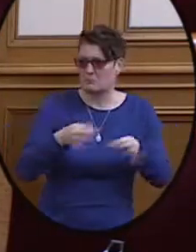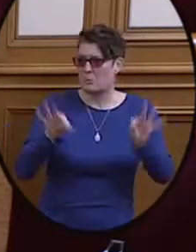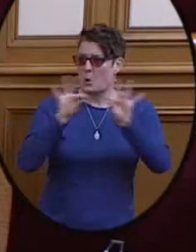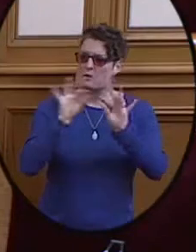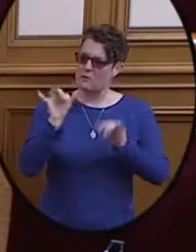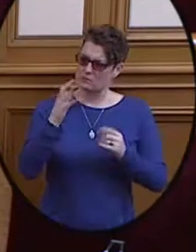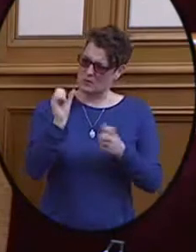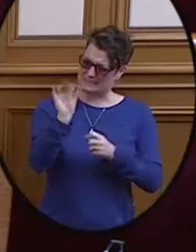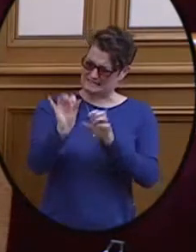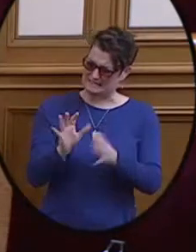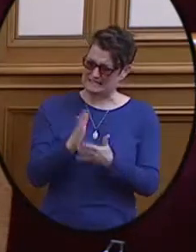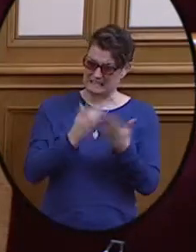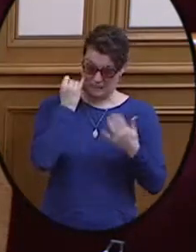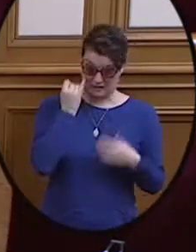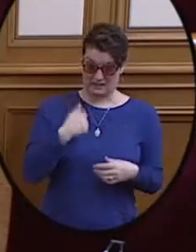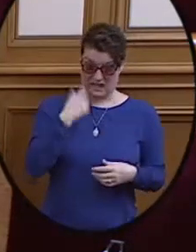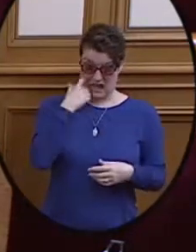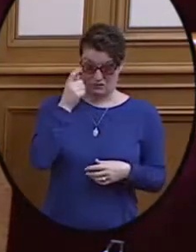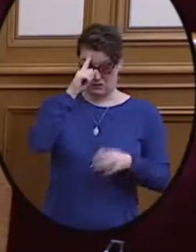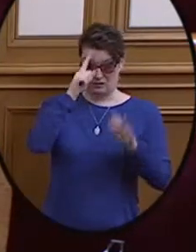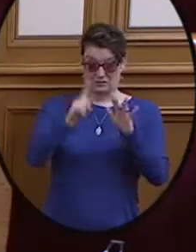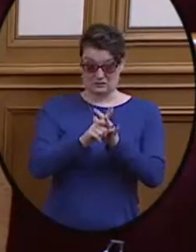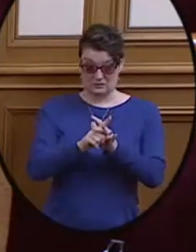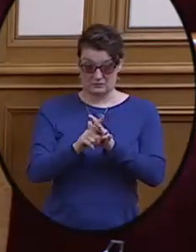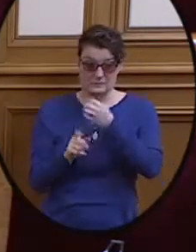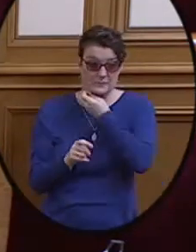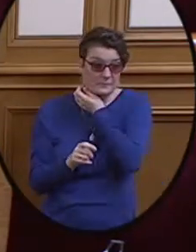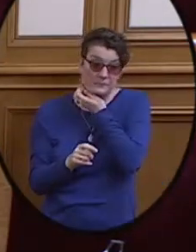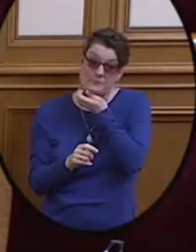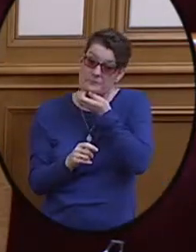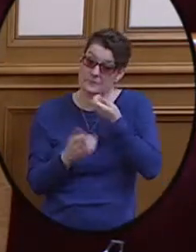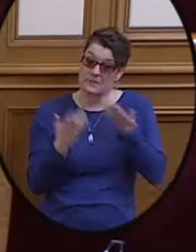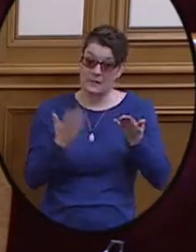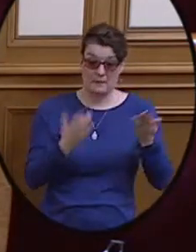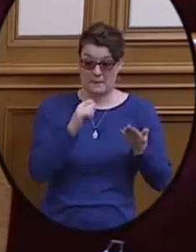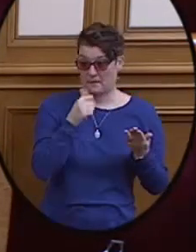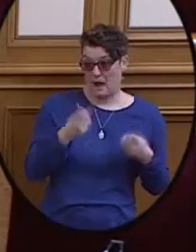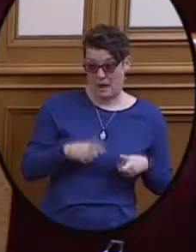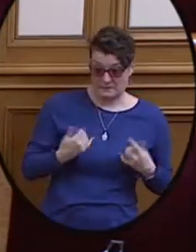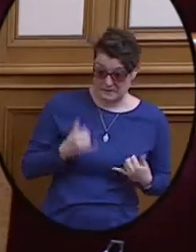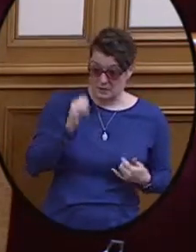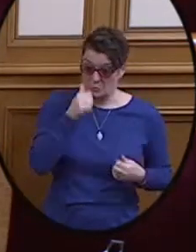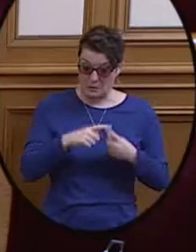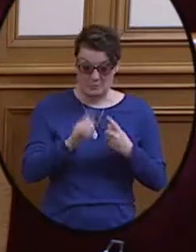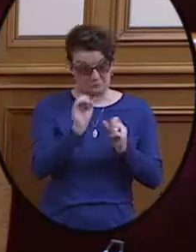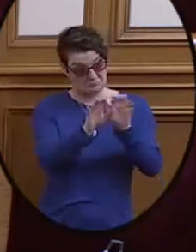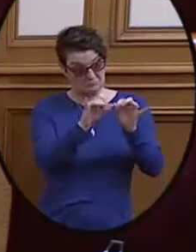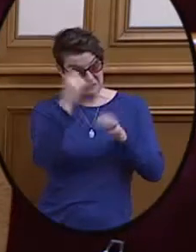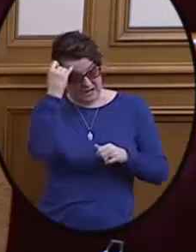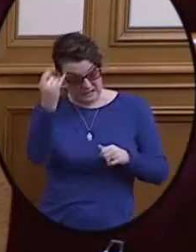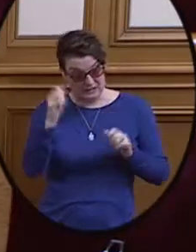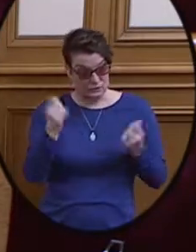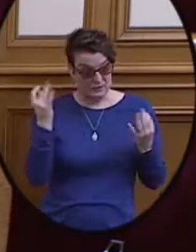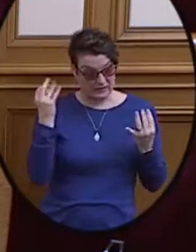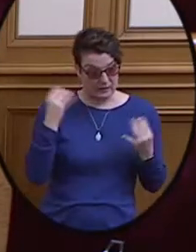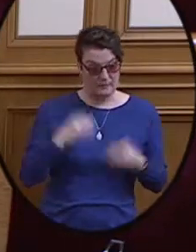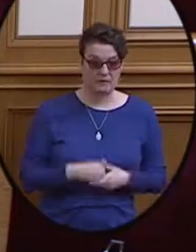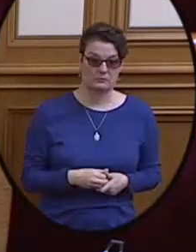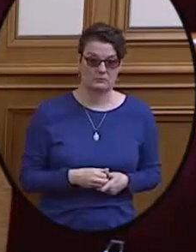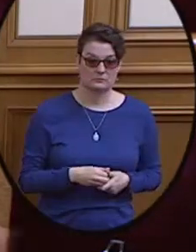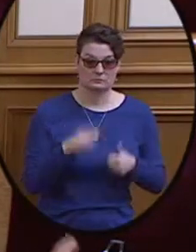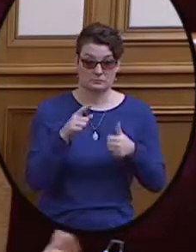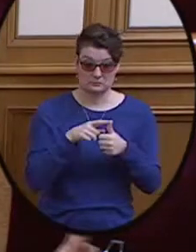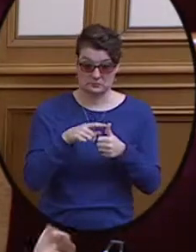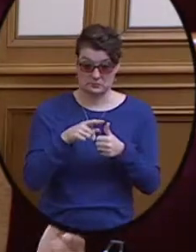some concrete ideas I just came up with that, you know, maybe they won't happen today or tomorrow, but they're just ideas we can think about. One